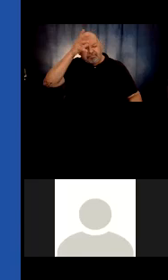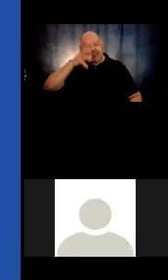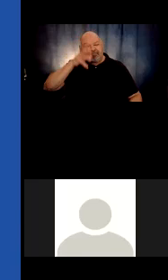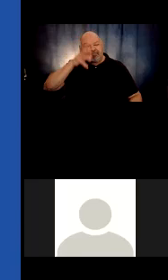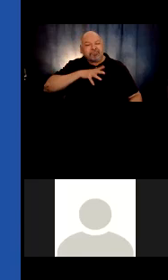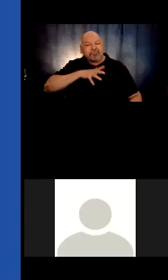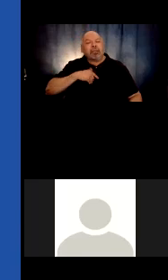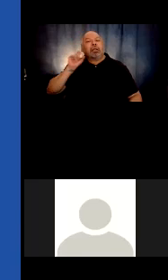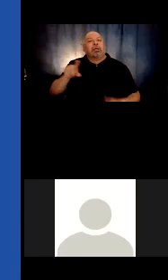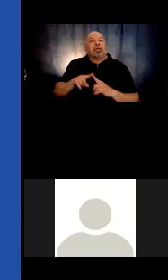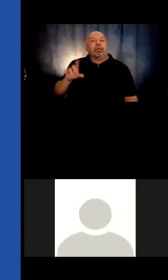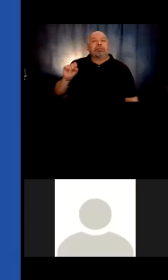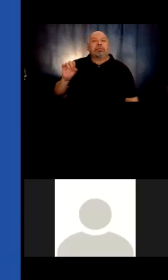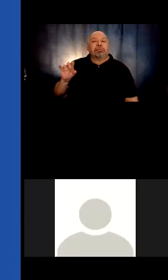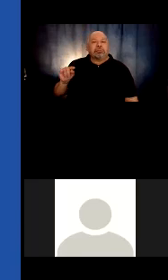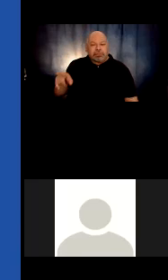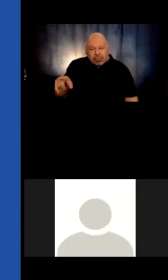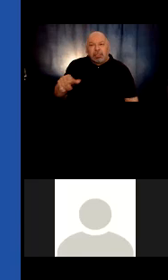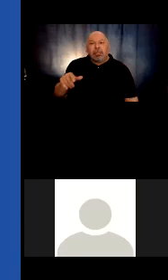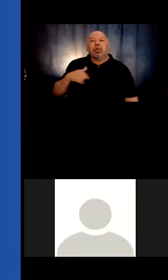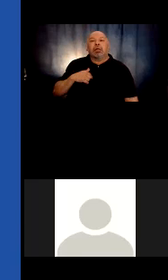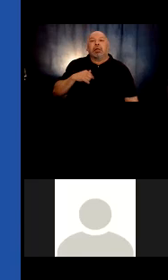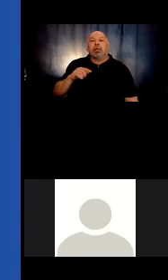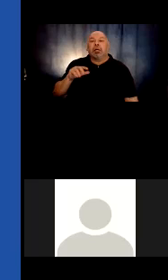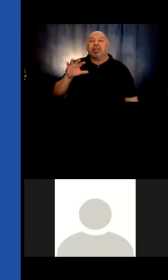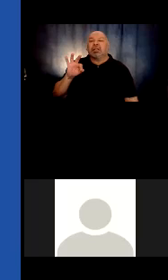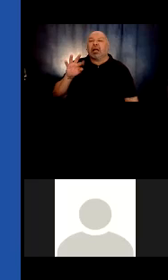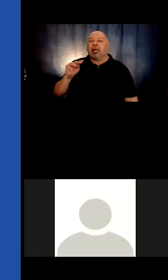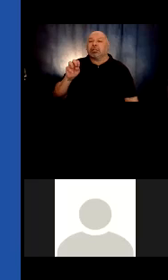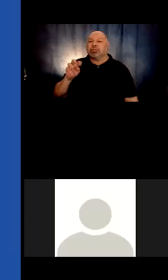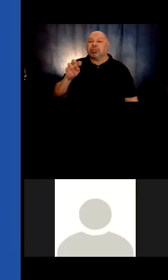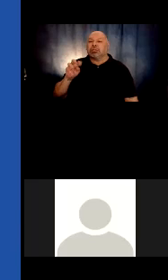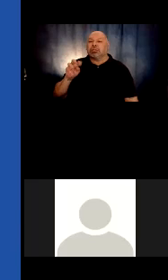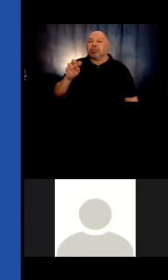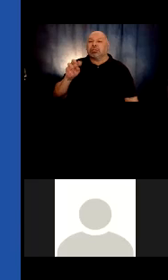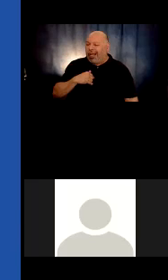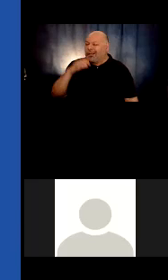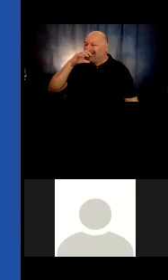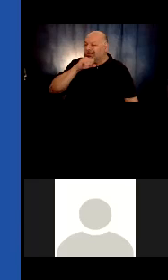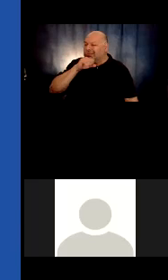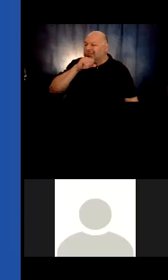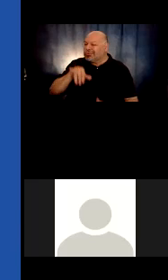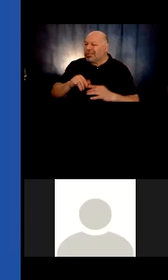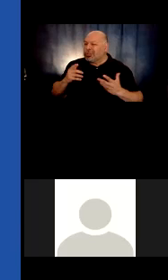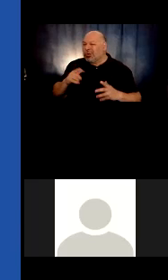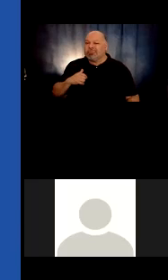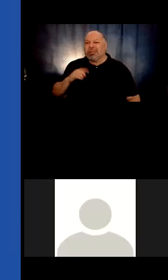Question for Scott. This is Chris Vanderveen with 9 News. I'm assuming, Scott, you don't want to be